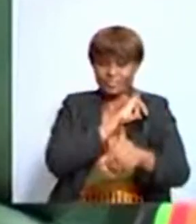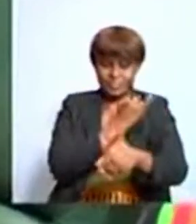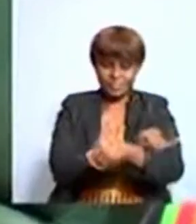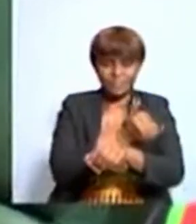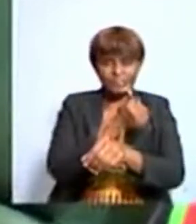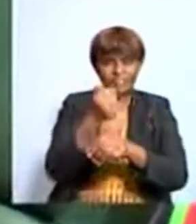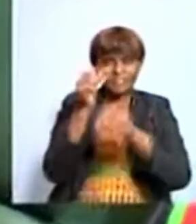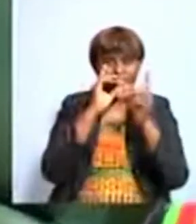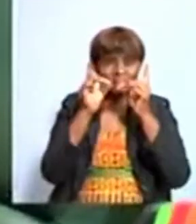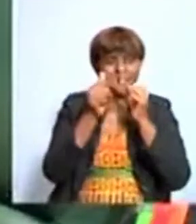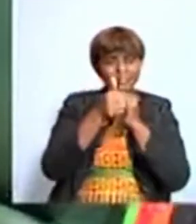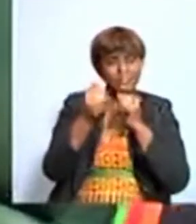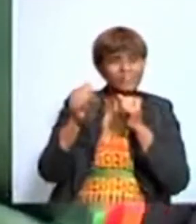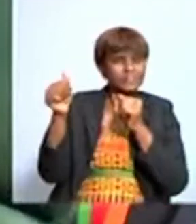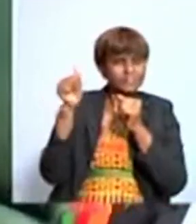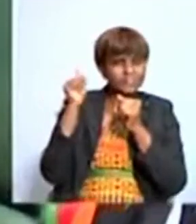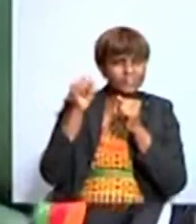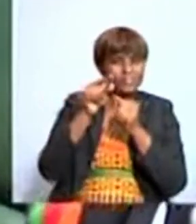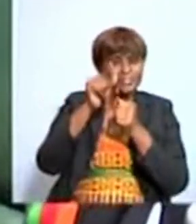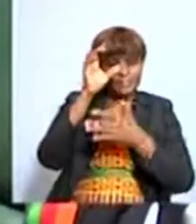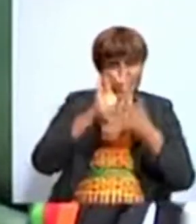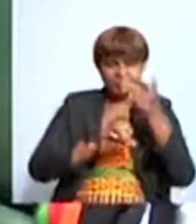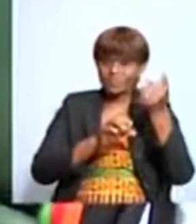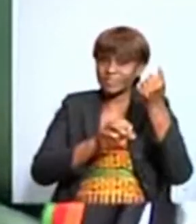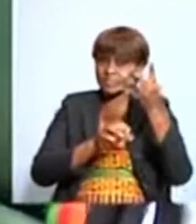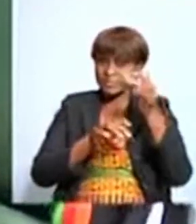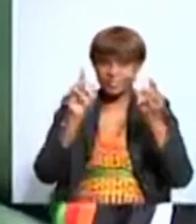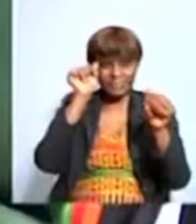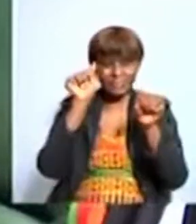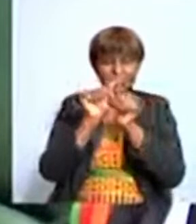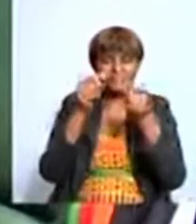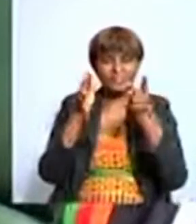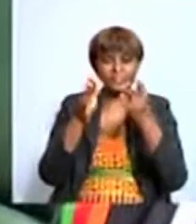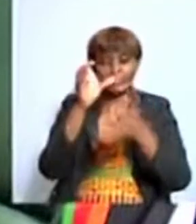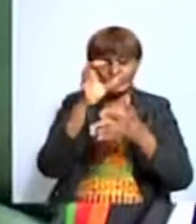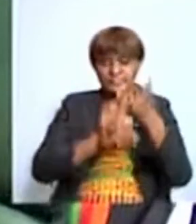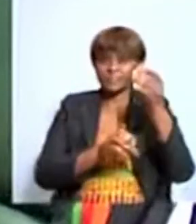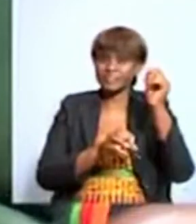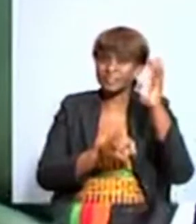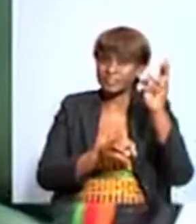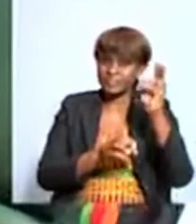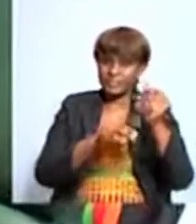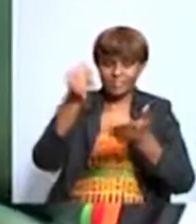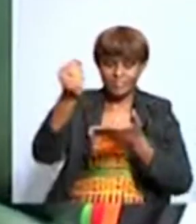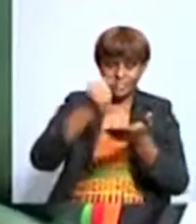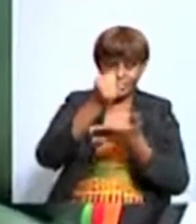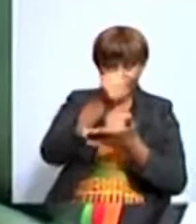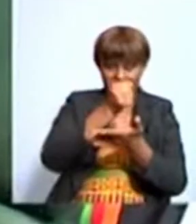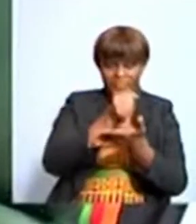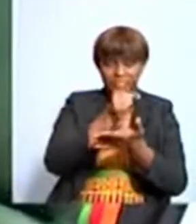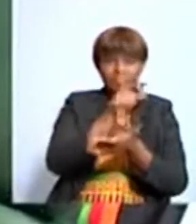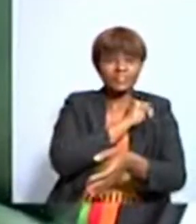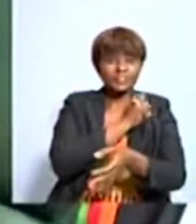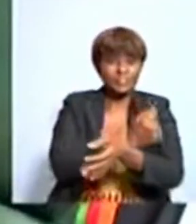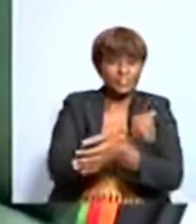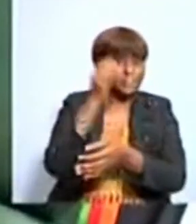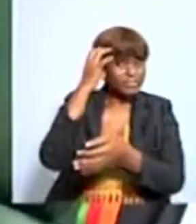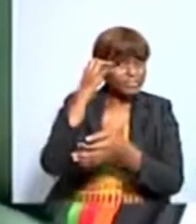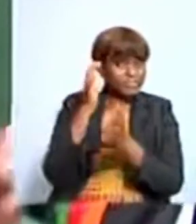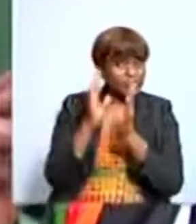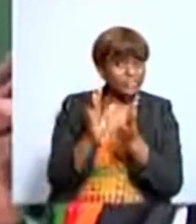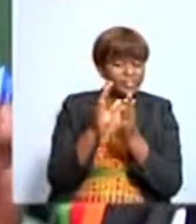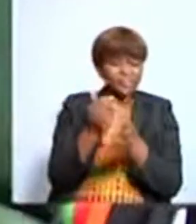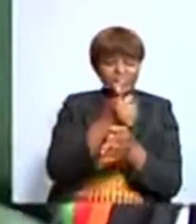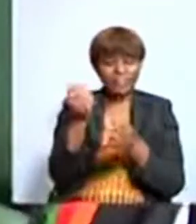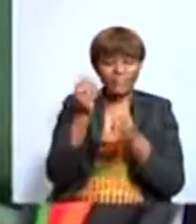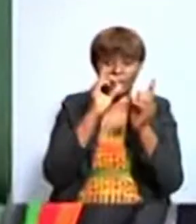Any debate, any objection? Clause 15 is agreed to. Clause 16, appointment of authorized officers.